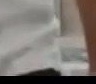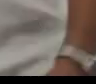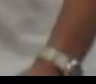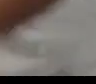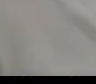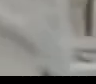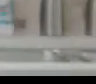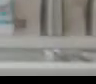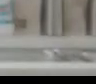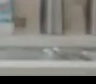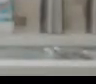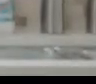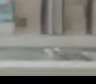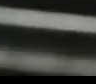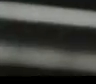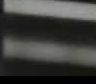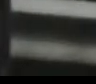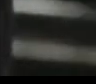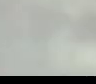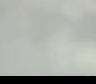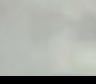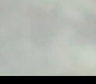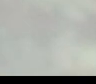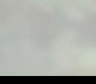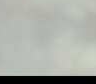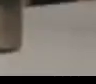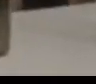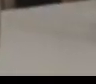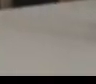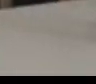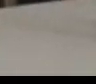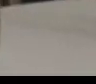Honey, everything okay? Everything's fine.